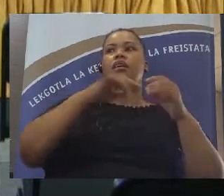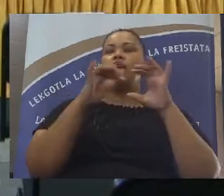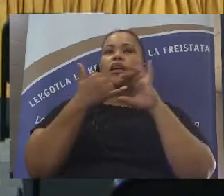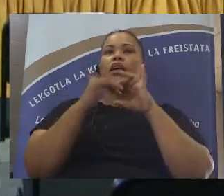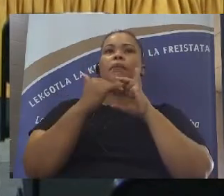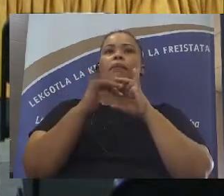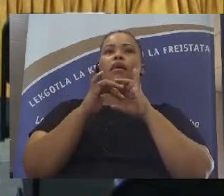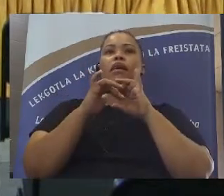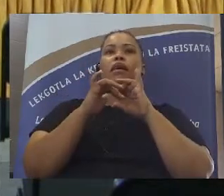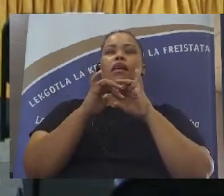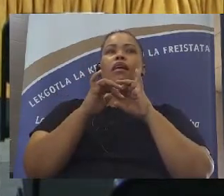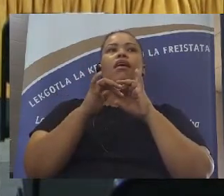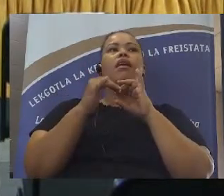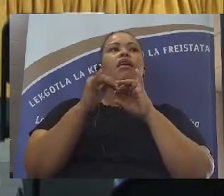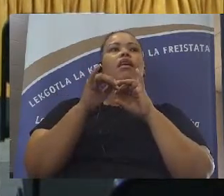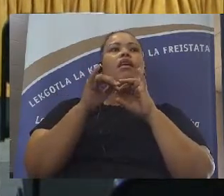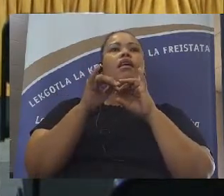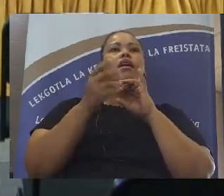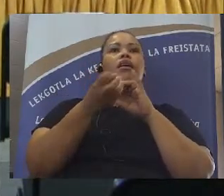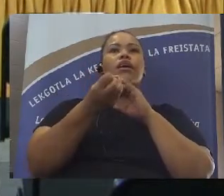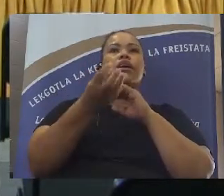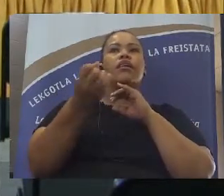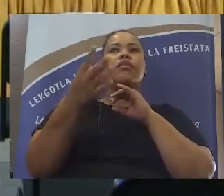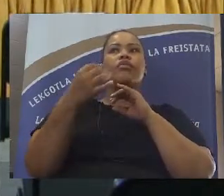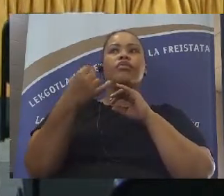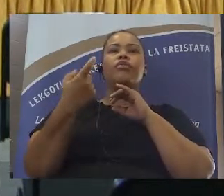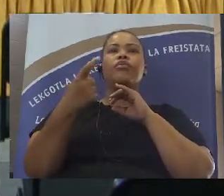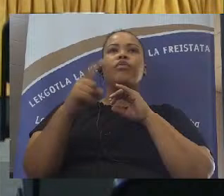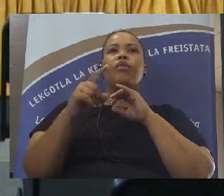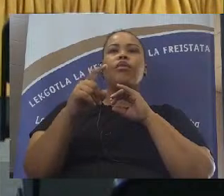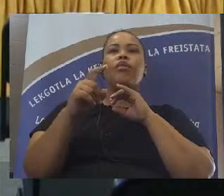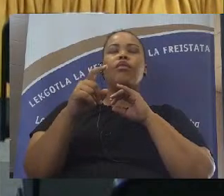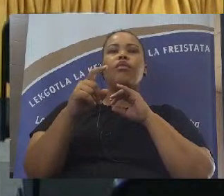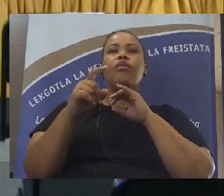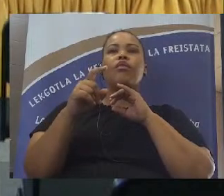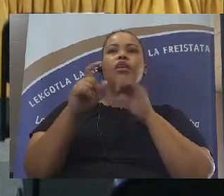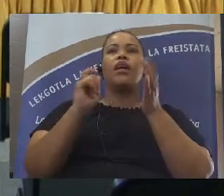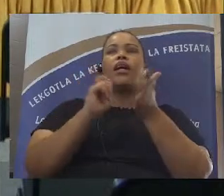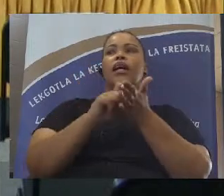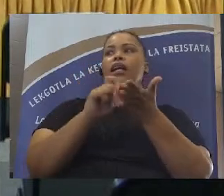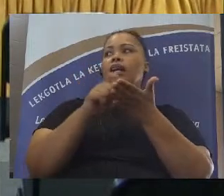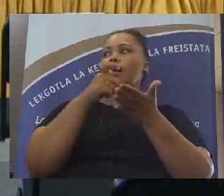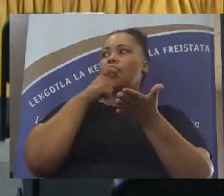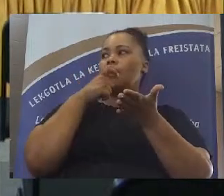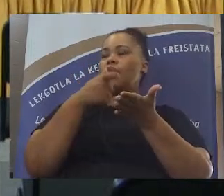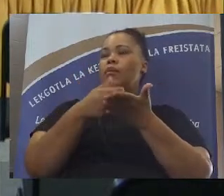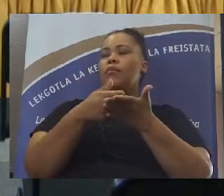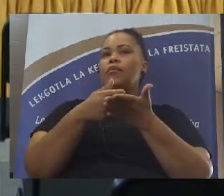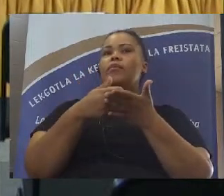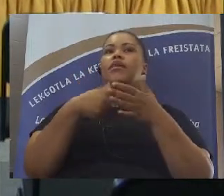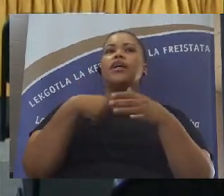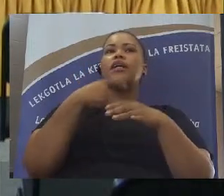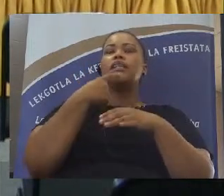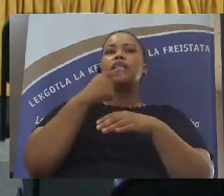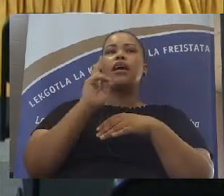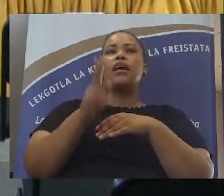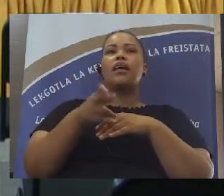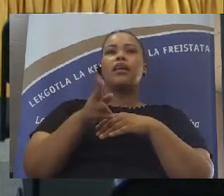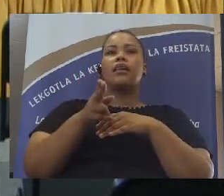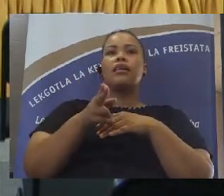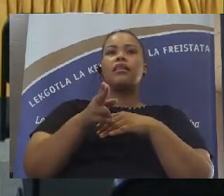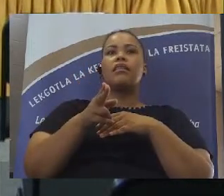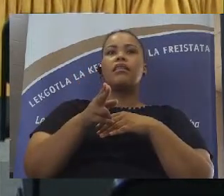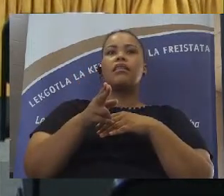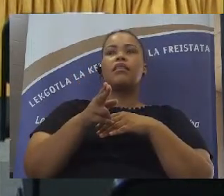tsa bona tse ngotsweng ke ena email address ke a ipheta ba ntse ba le teng bana le